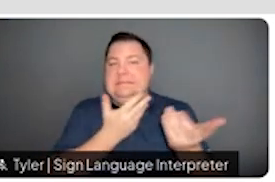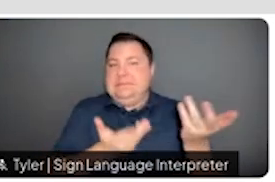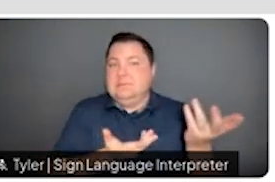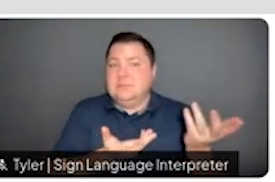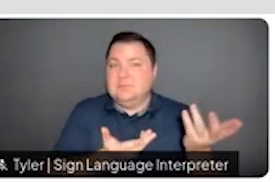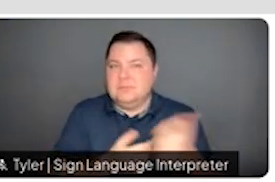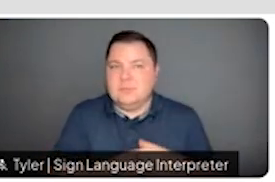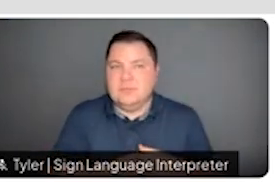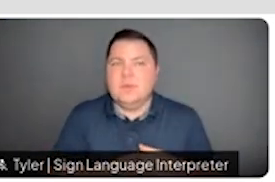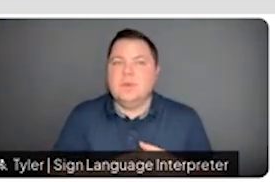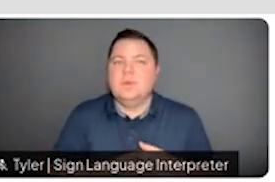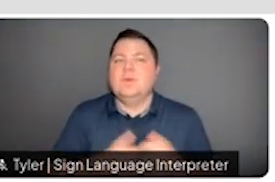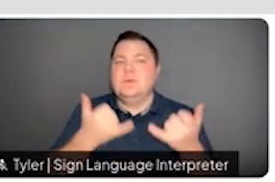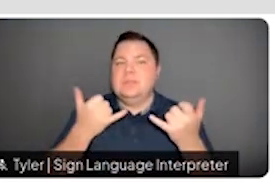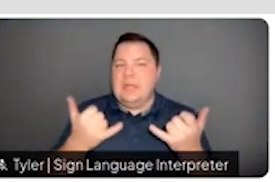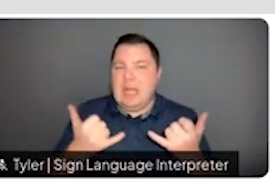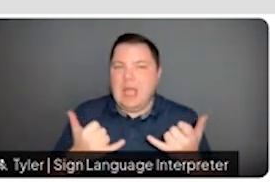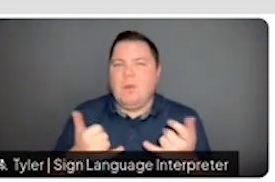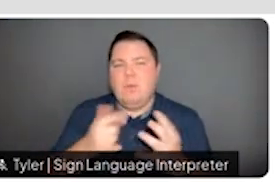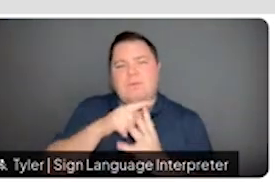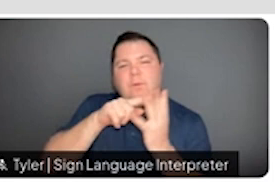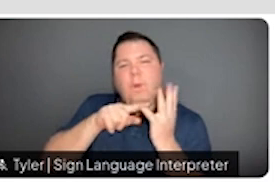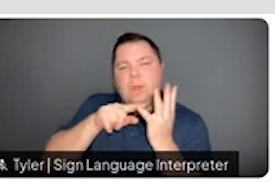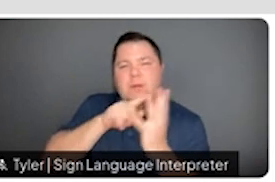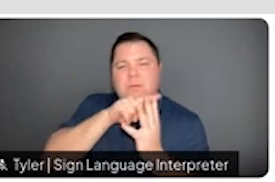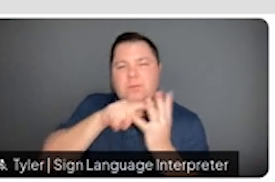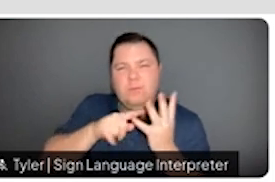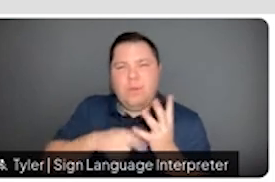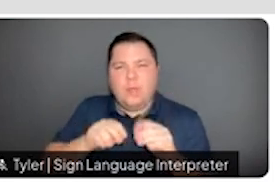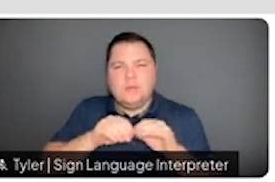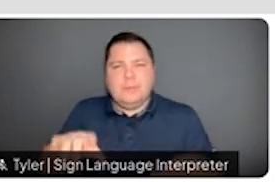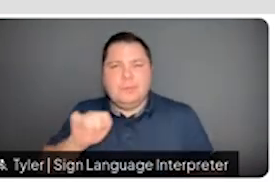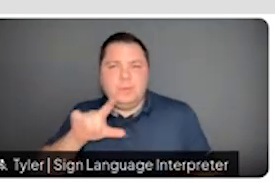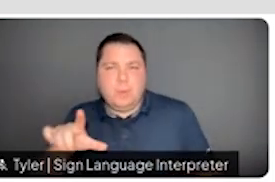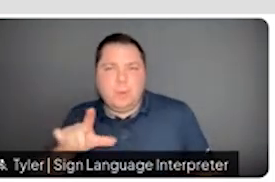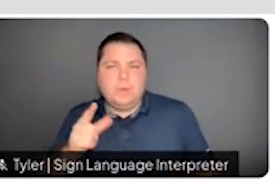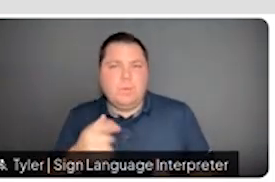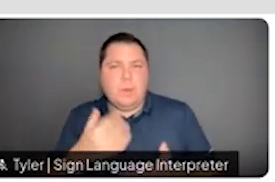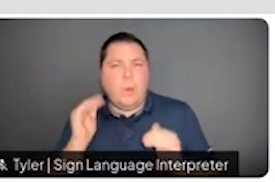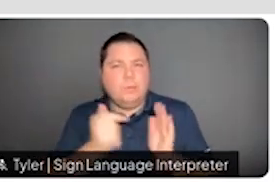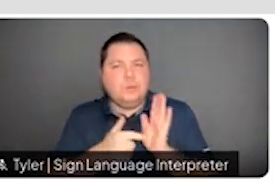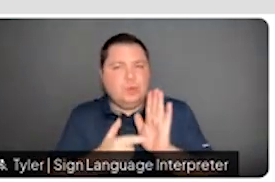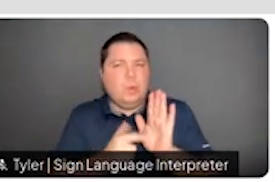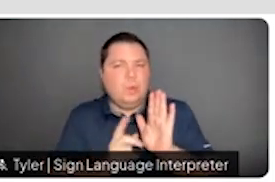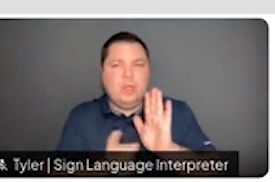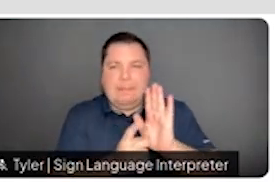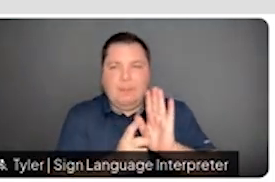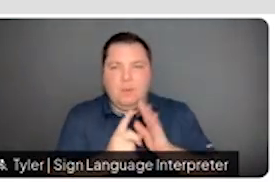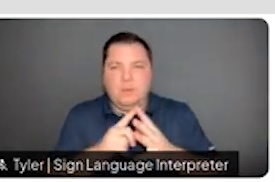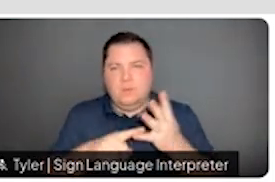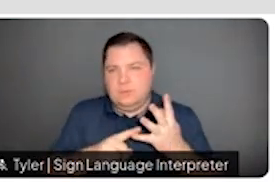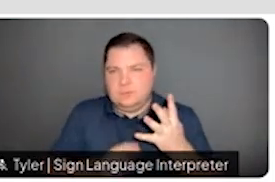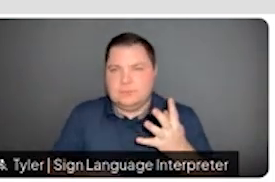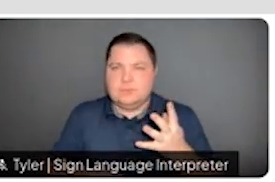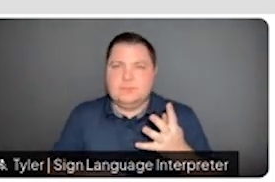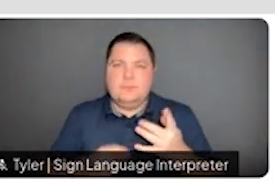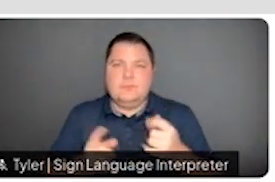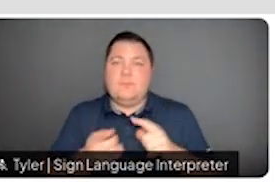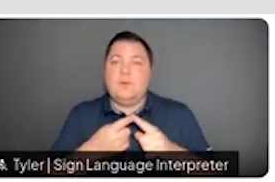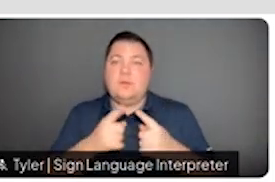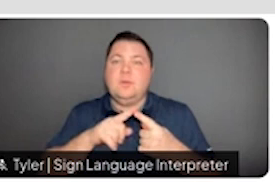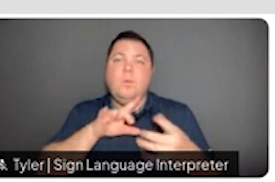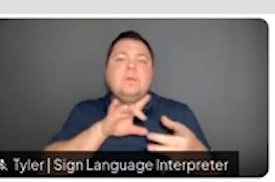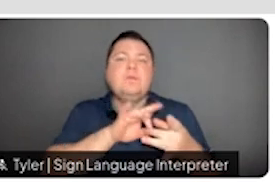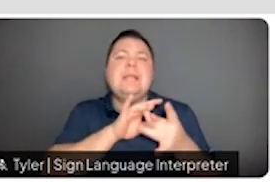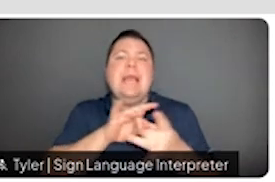So there you have it. We focused on really four things in our distribution tool that we hope to show you in our demo. First, we really wanted this to be a